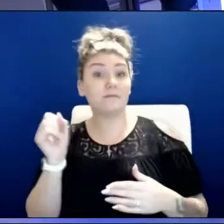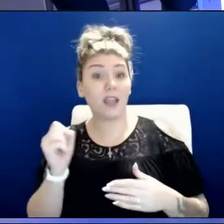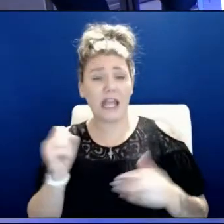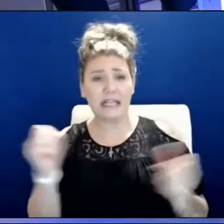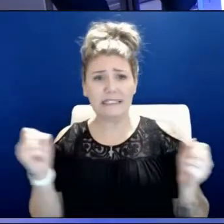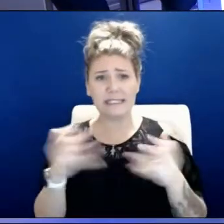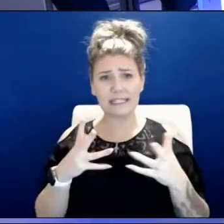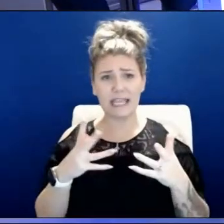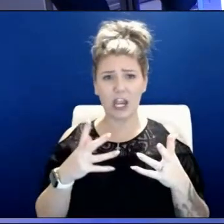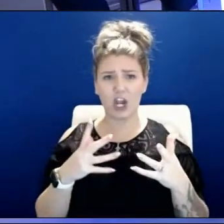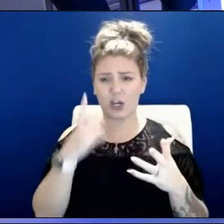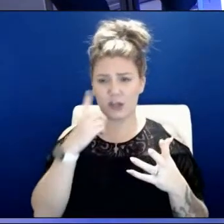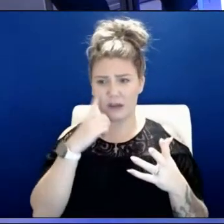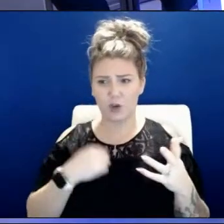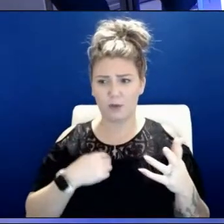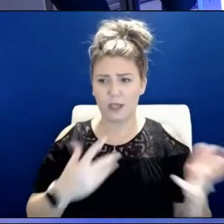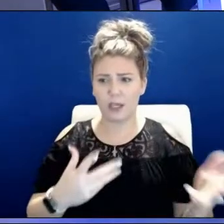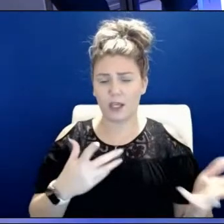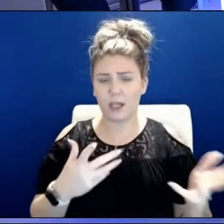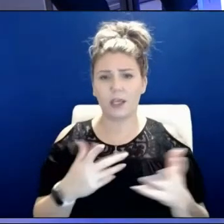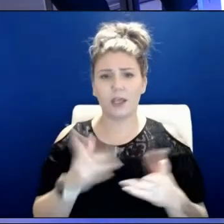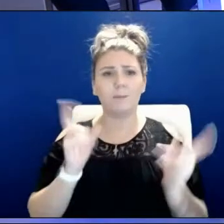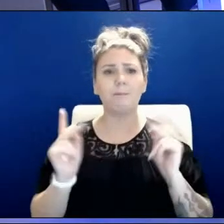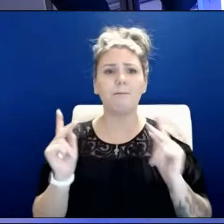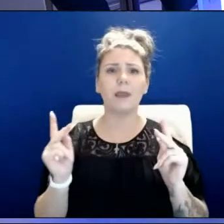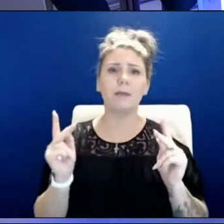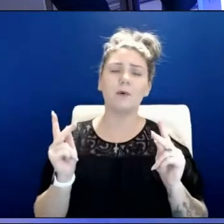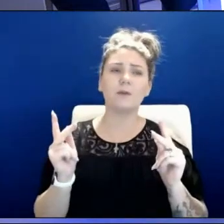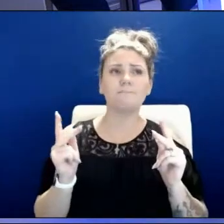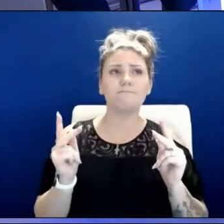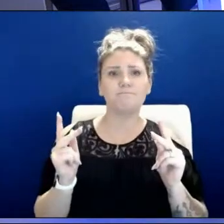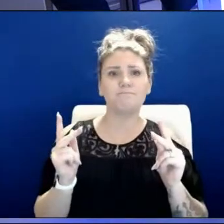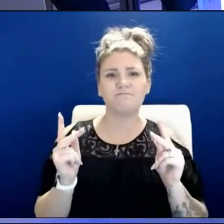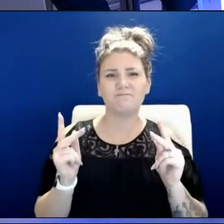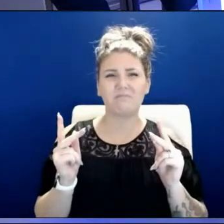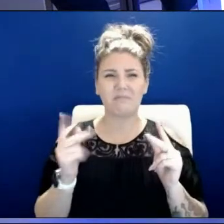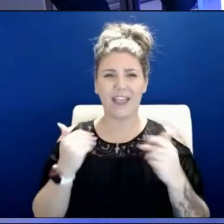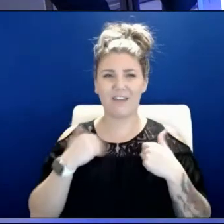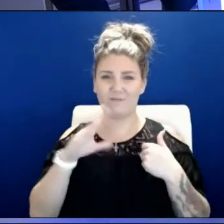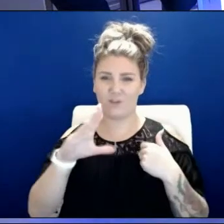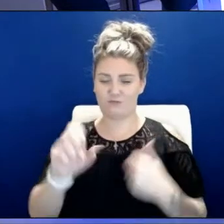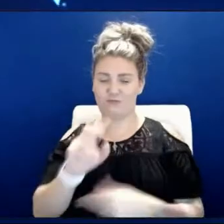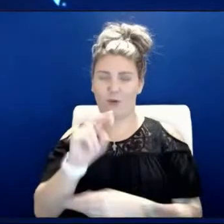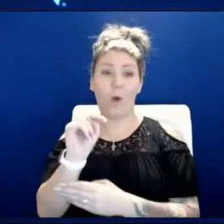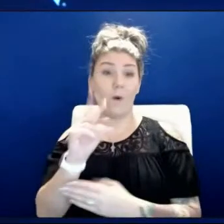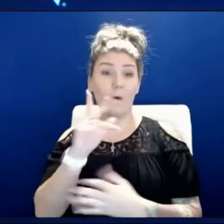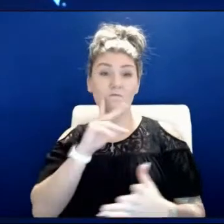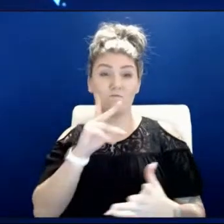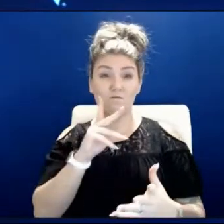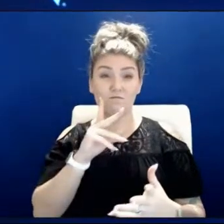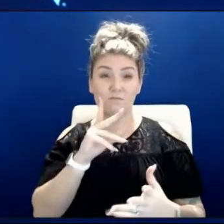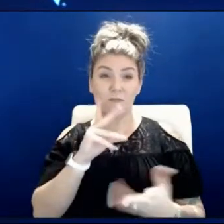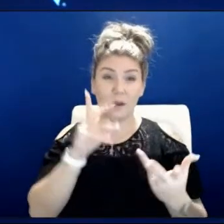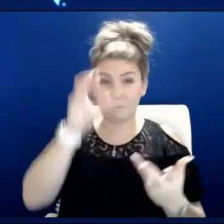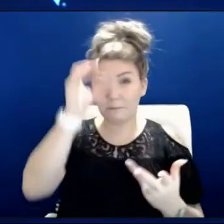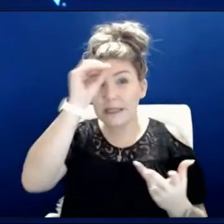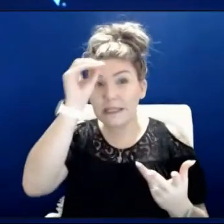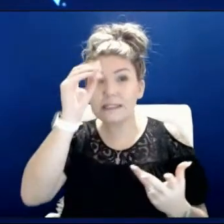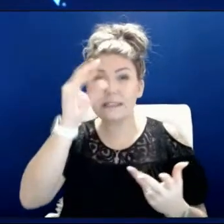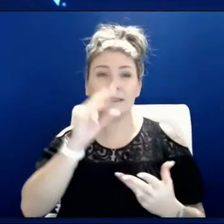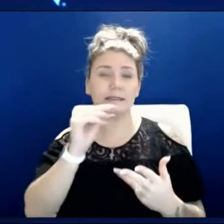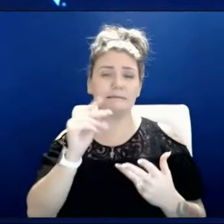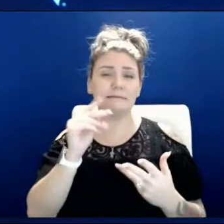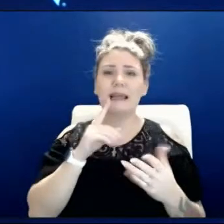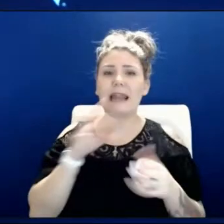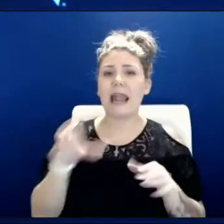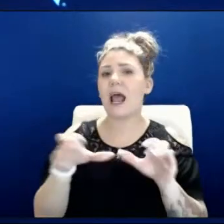that people would put an agenda around those trials and recruit patients who are dead. I mean,